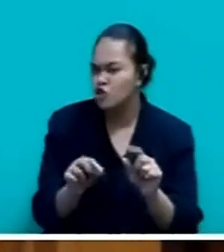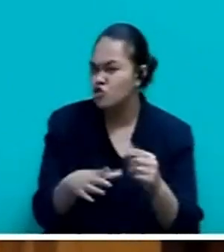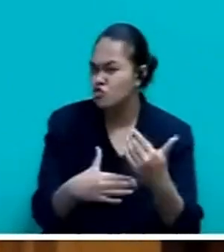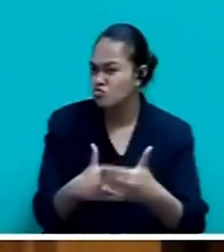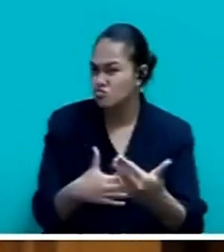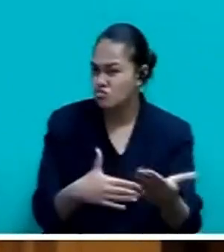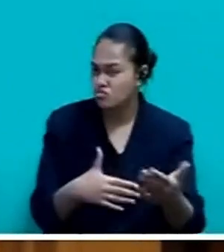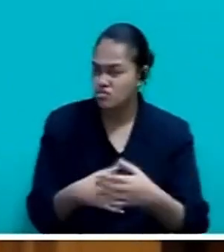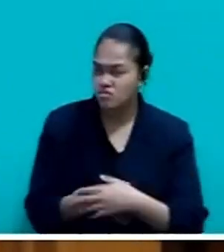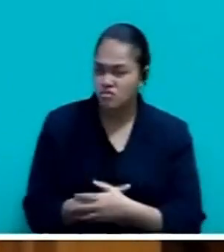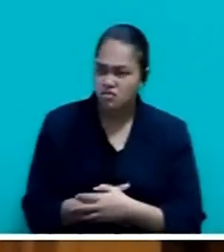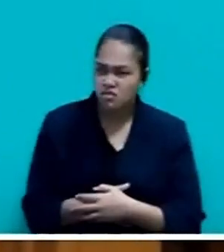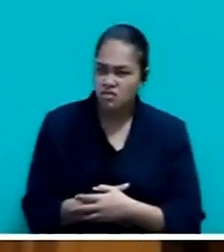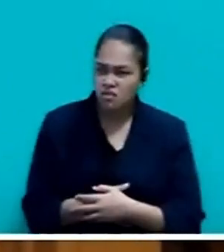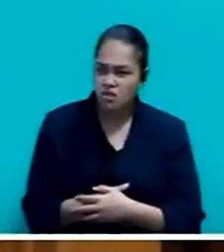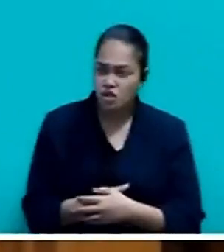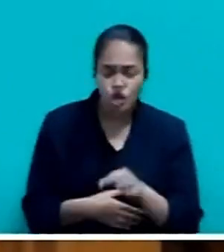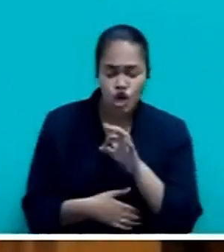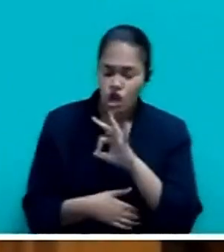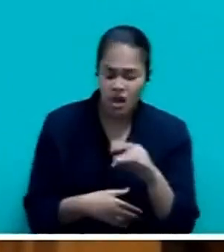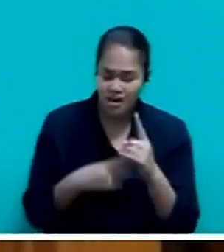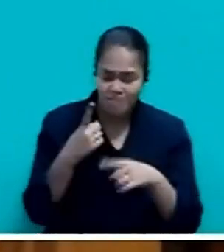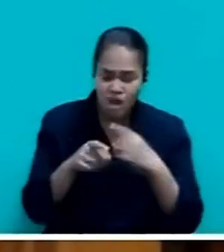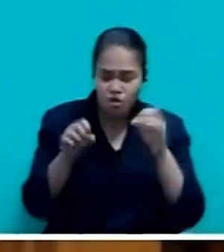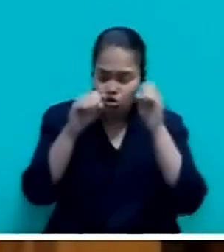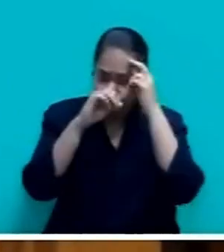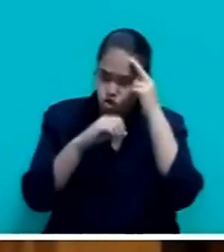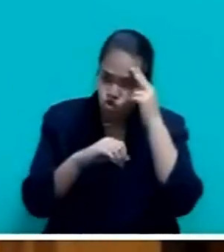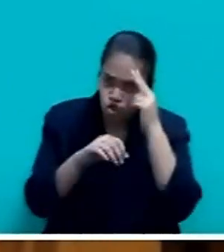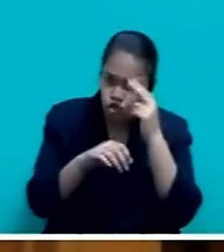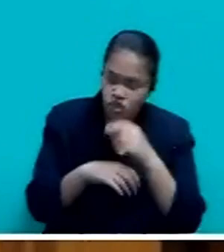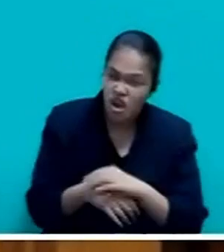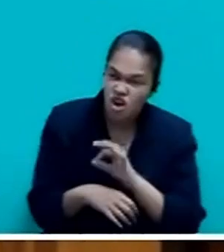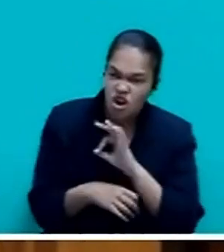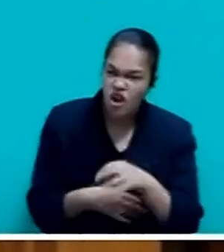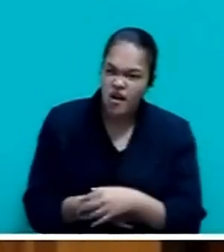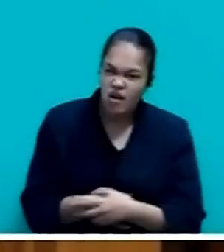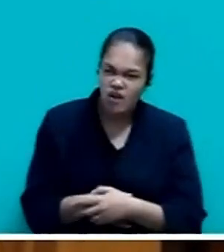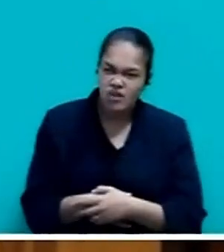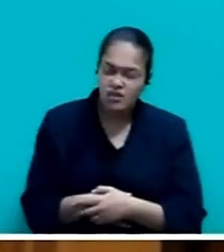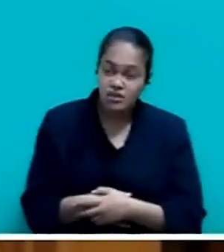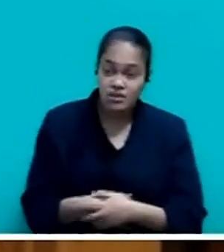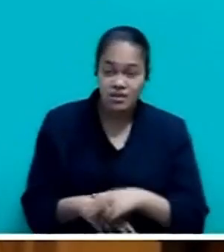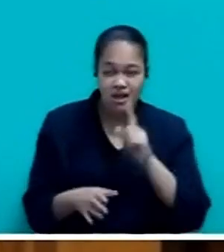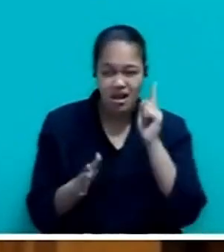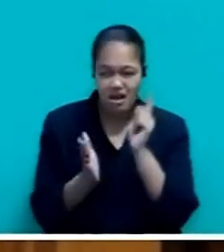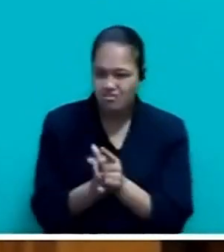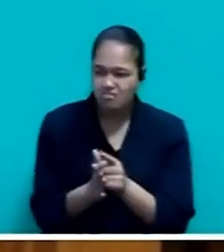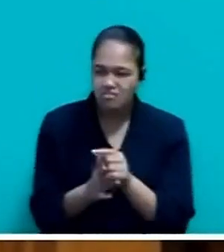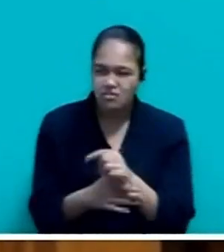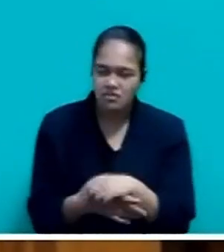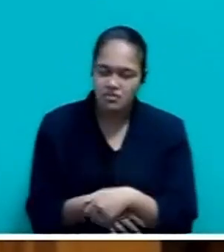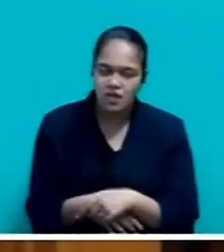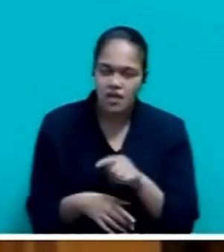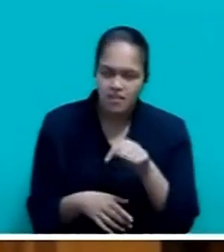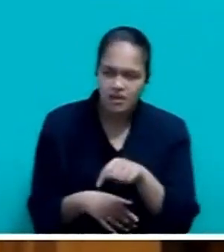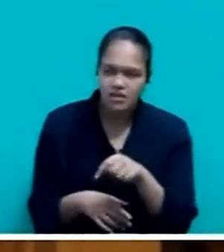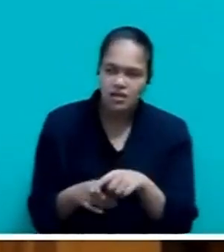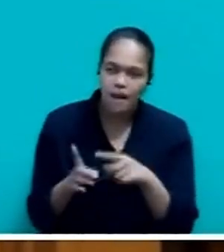the hurry? No, it's not about dreams. It's not about dreams. The harsh reality is this is politics, my friend.